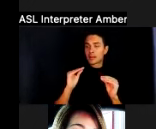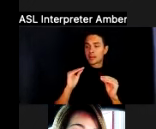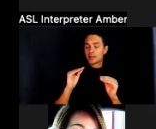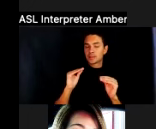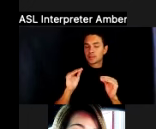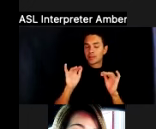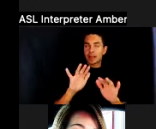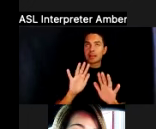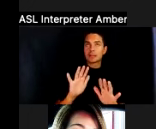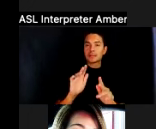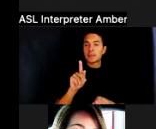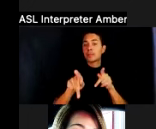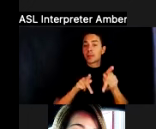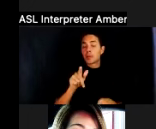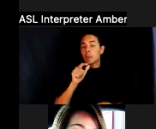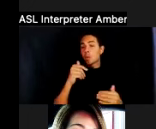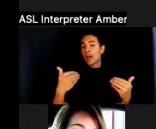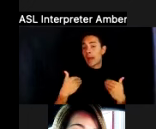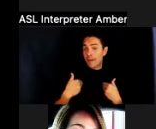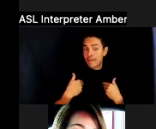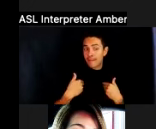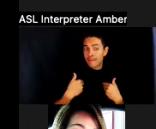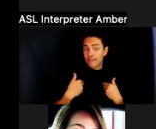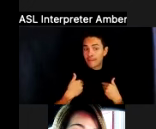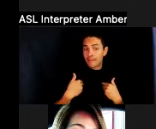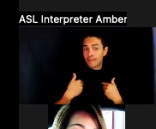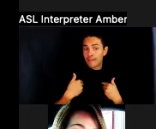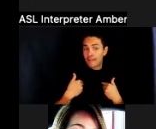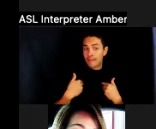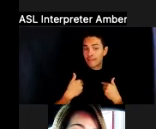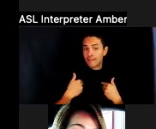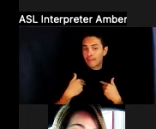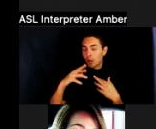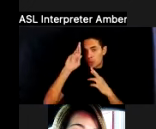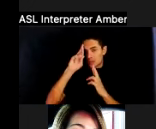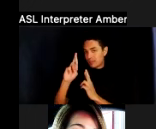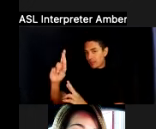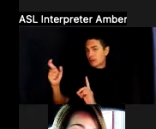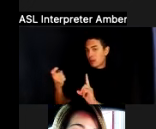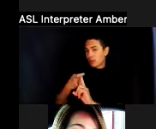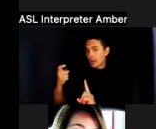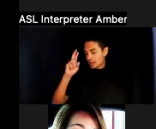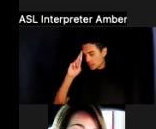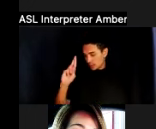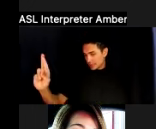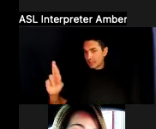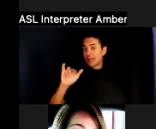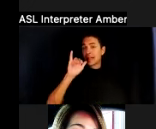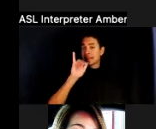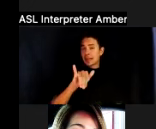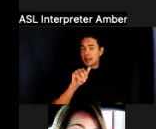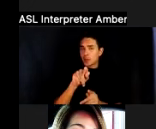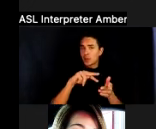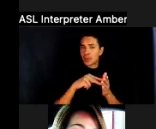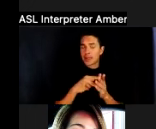that those people just have, you know, respect automatically, is that kind of what people are regarding and